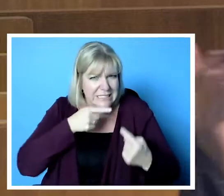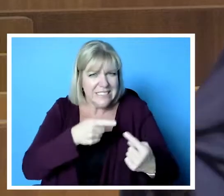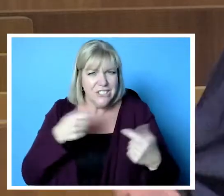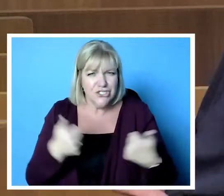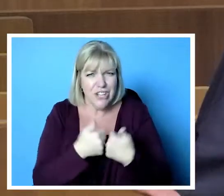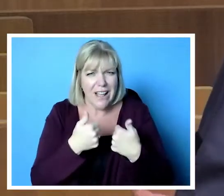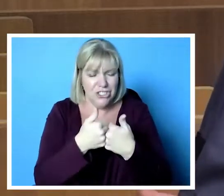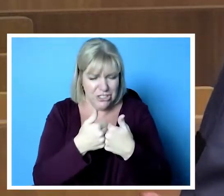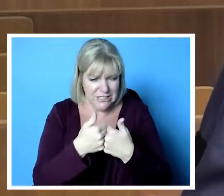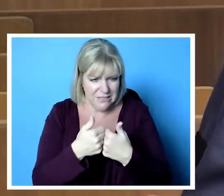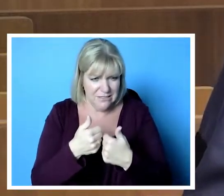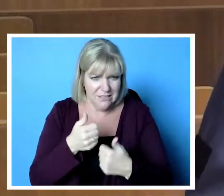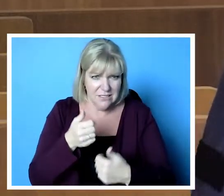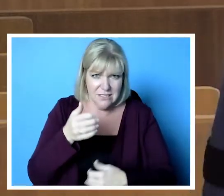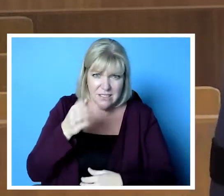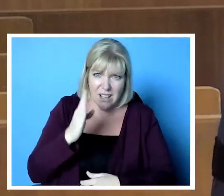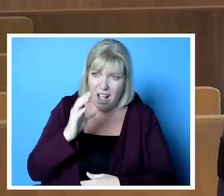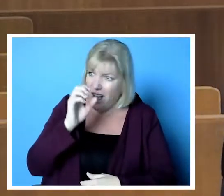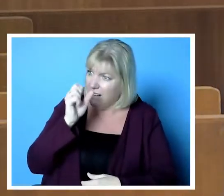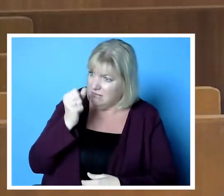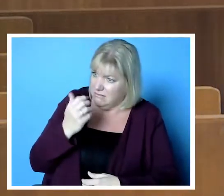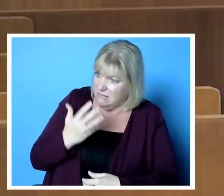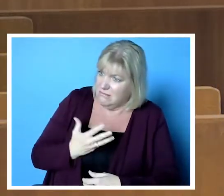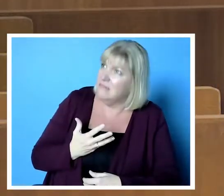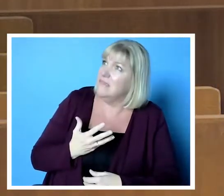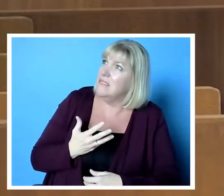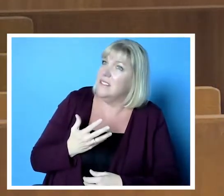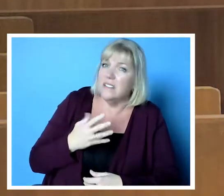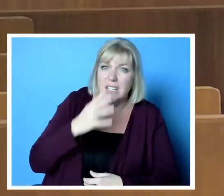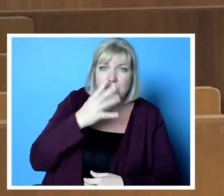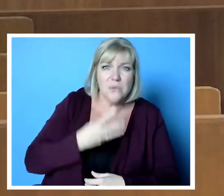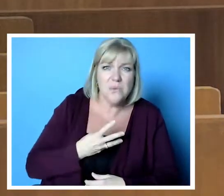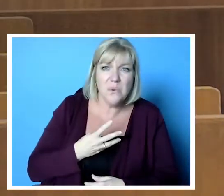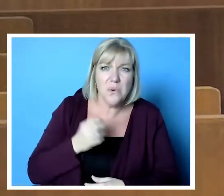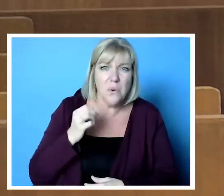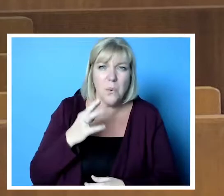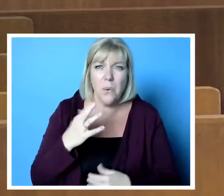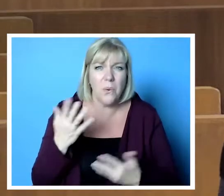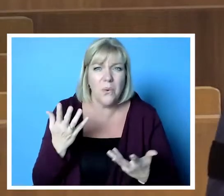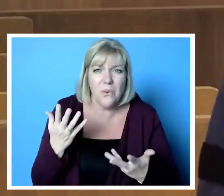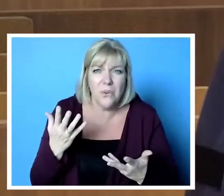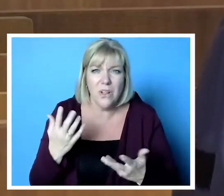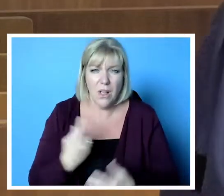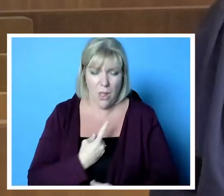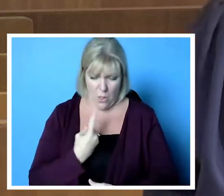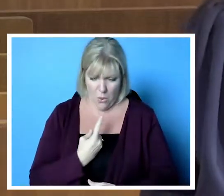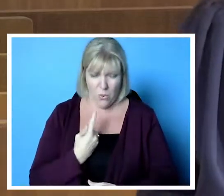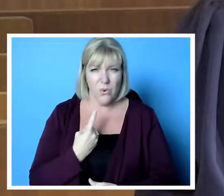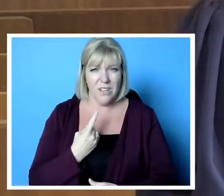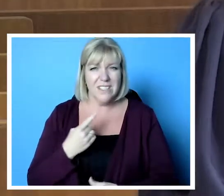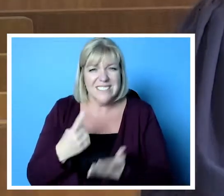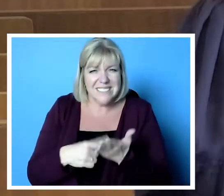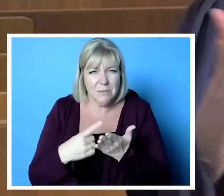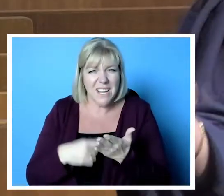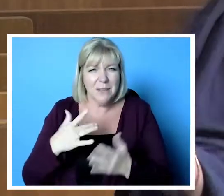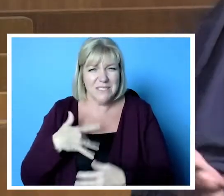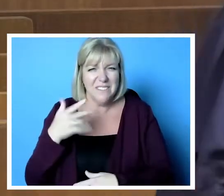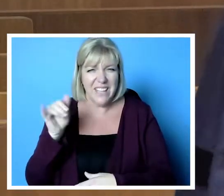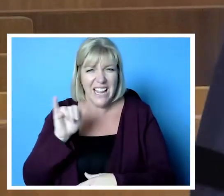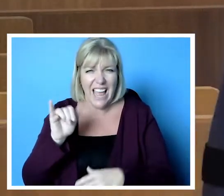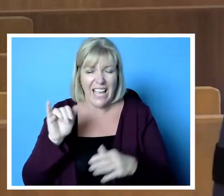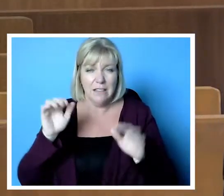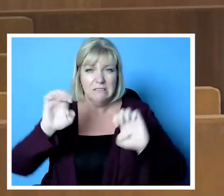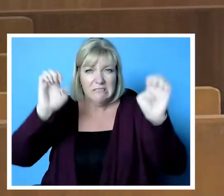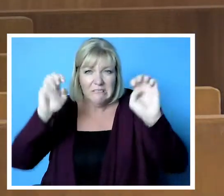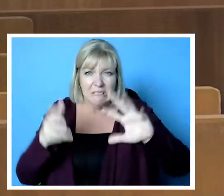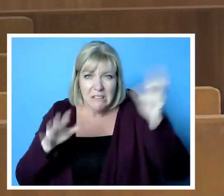if God has abandoned us. And I think we feel this most acutely in times of crisis, when our children are